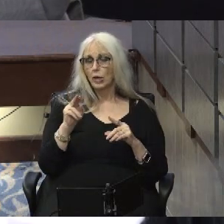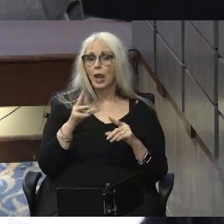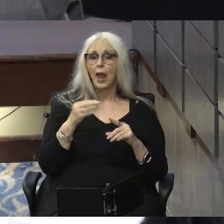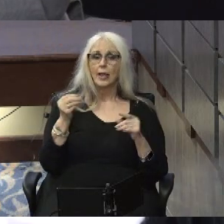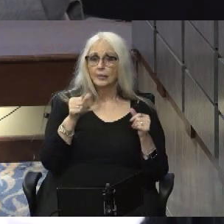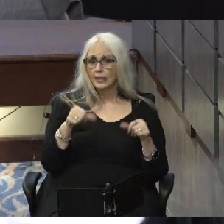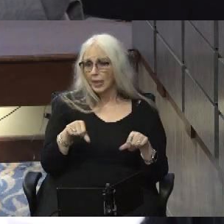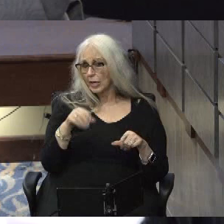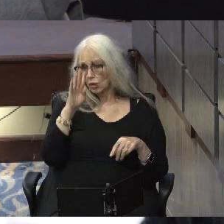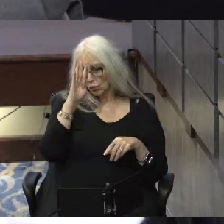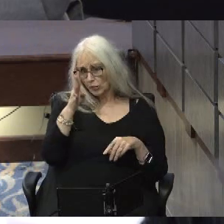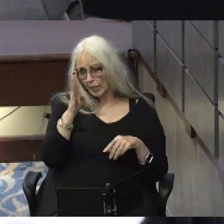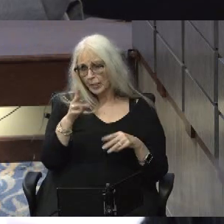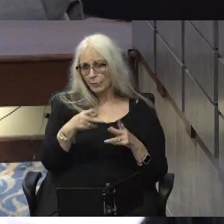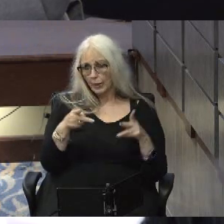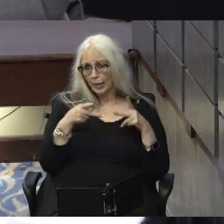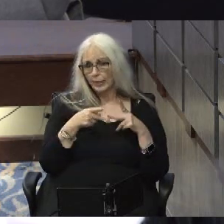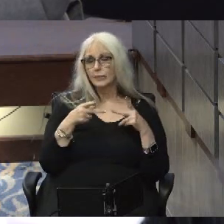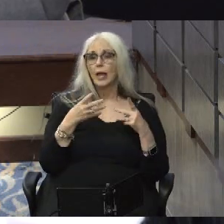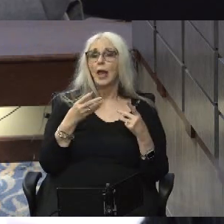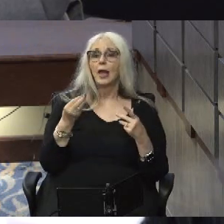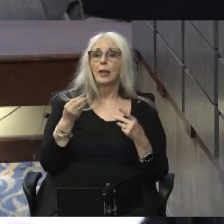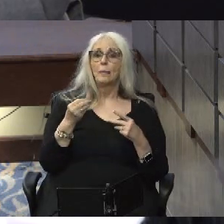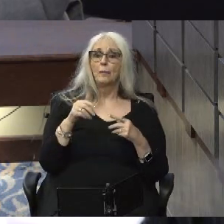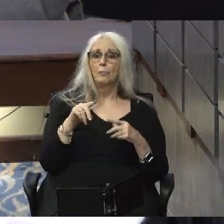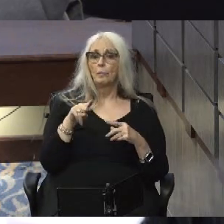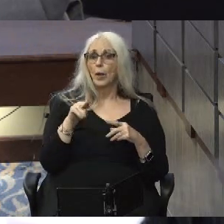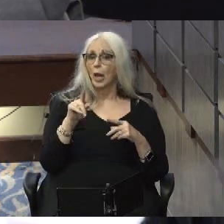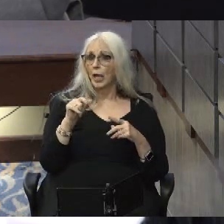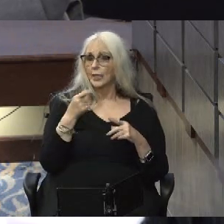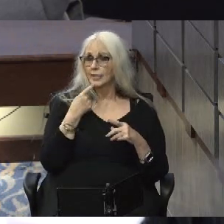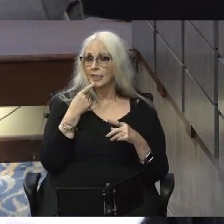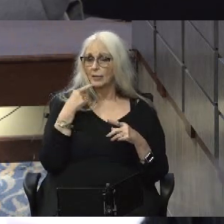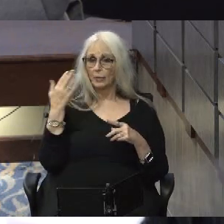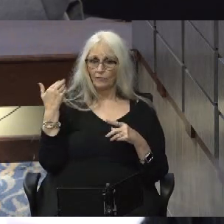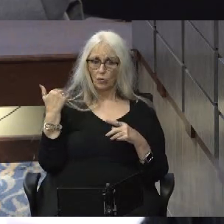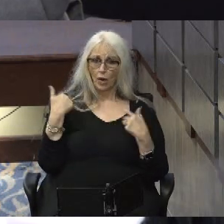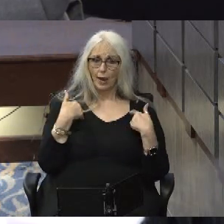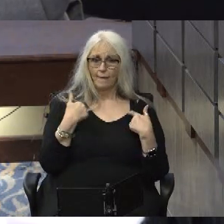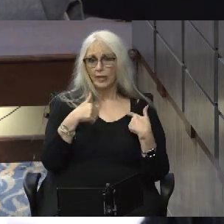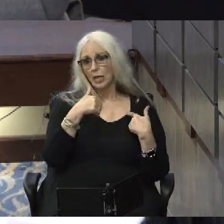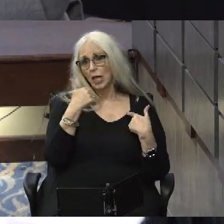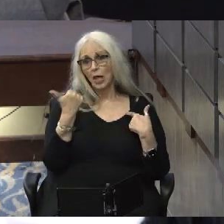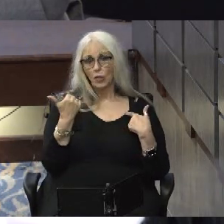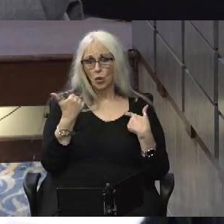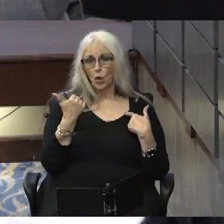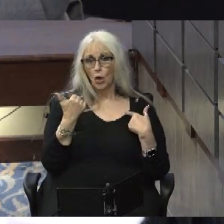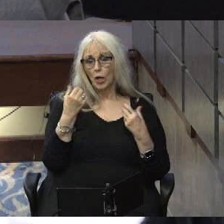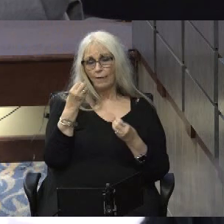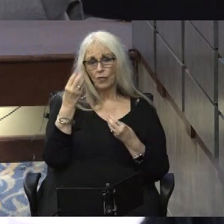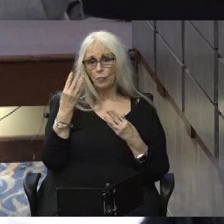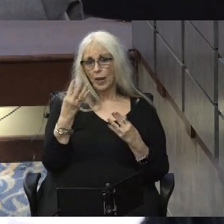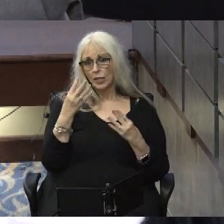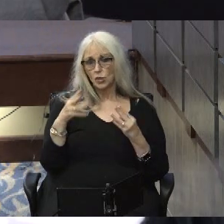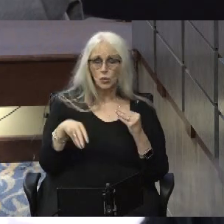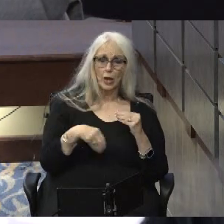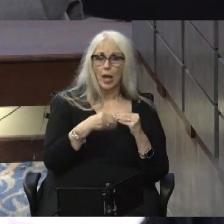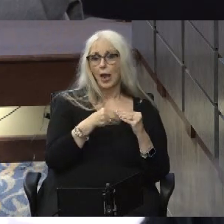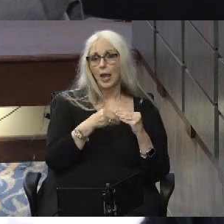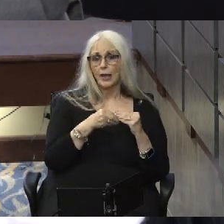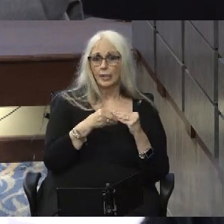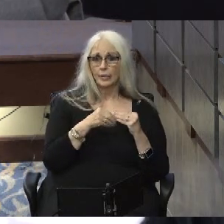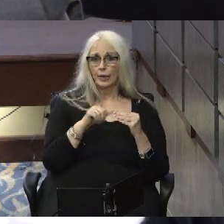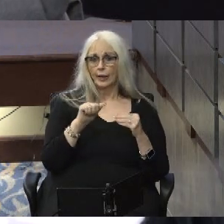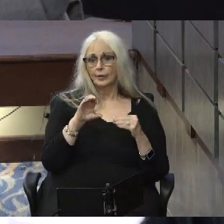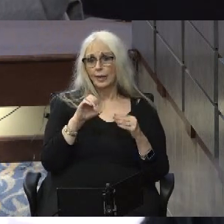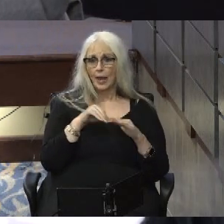and then we've also talked, as Paul has mentioned, having that other layer of information that would allow you to access digital information